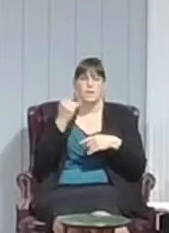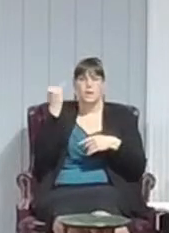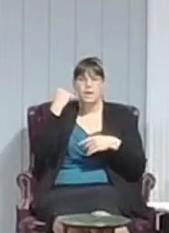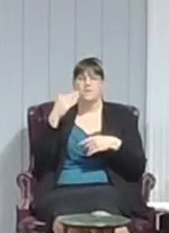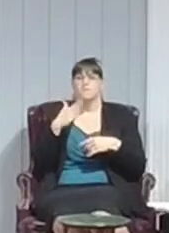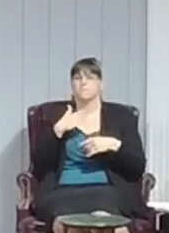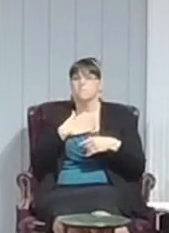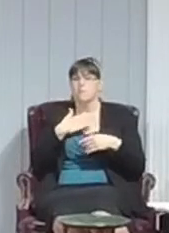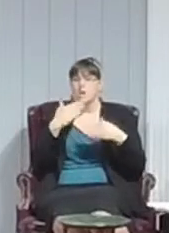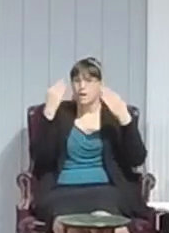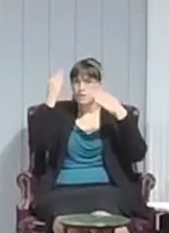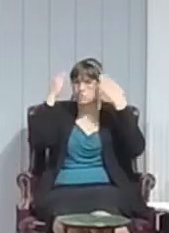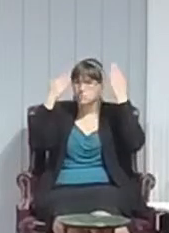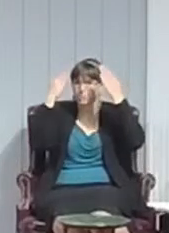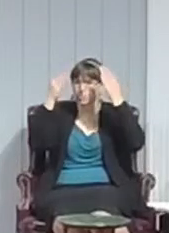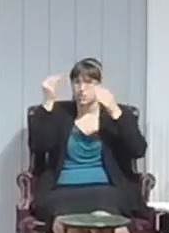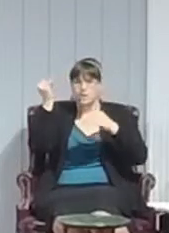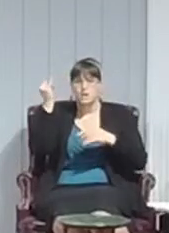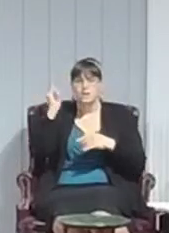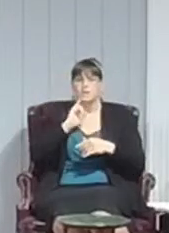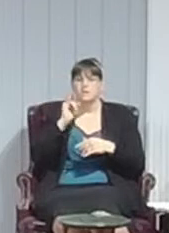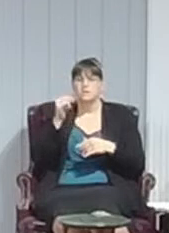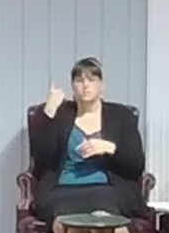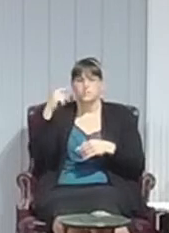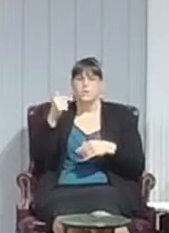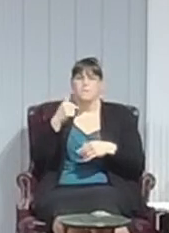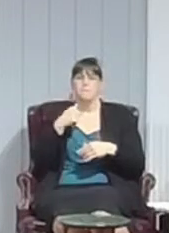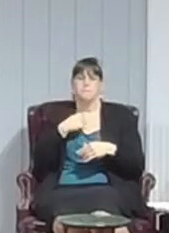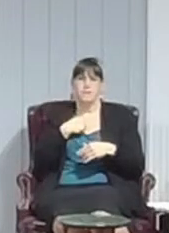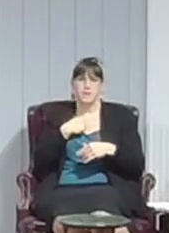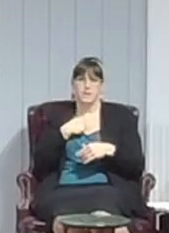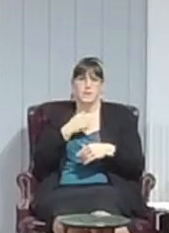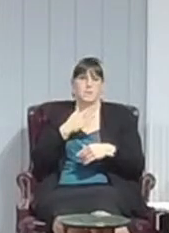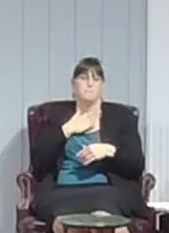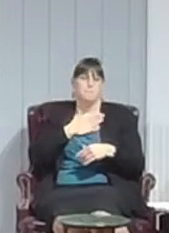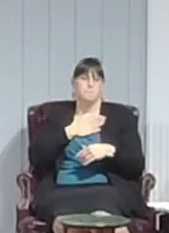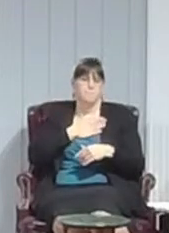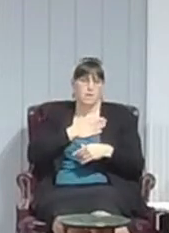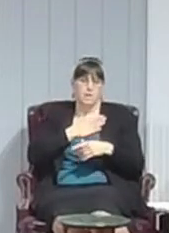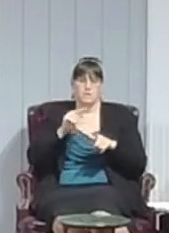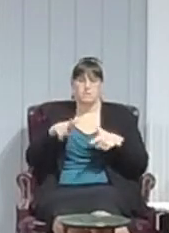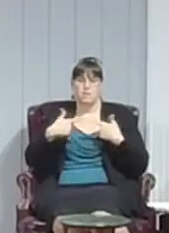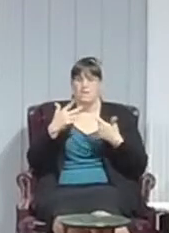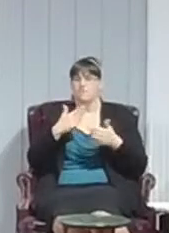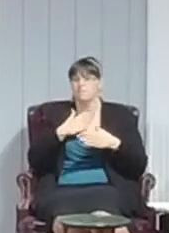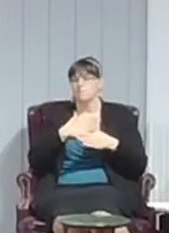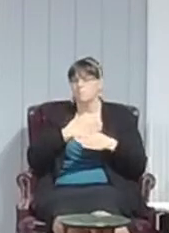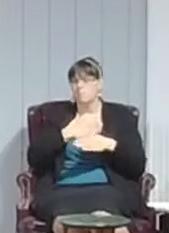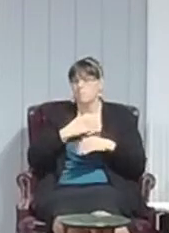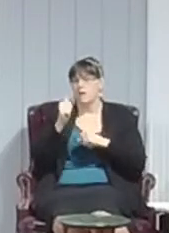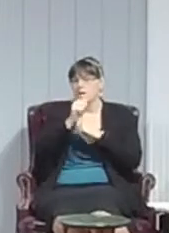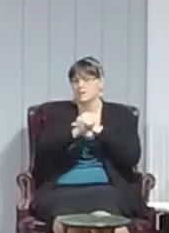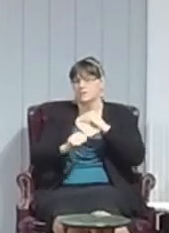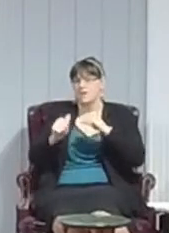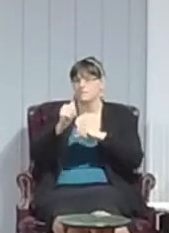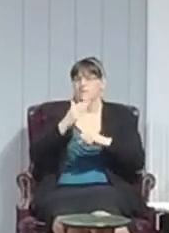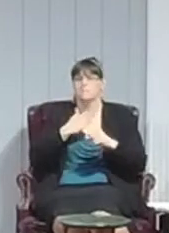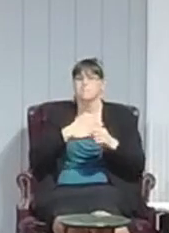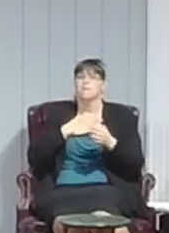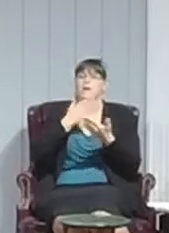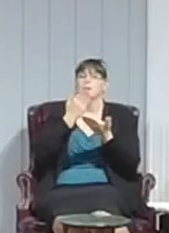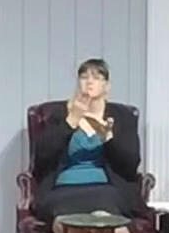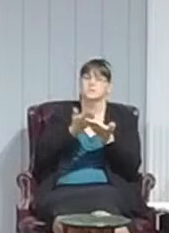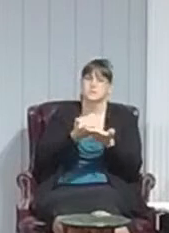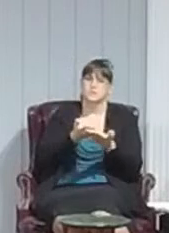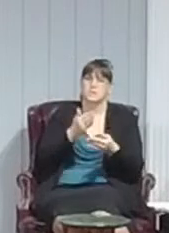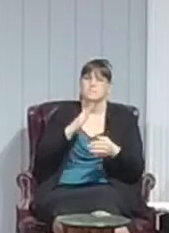my comfort, my well-being, my life, my safety, my success, my